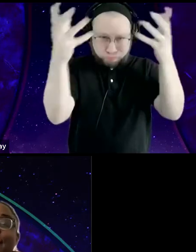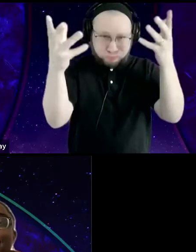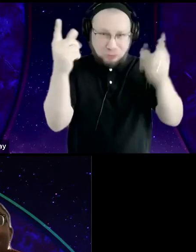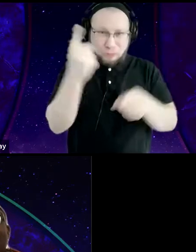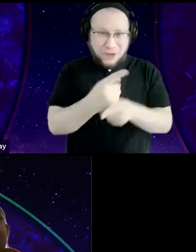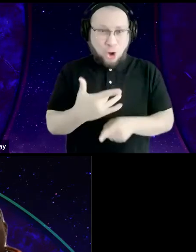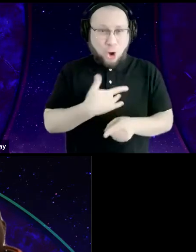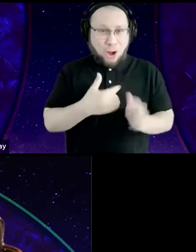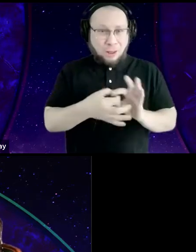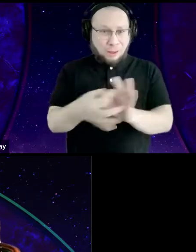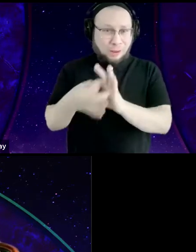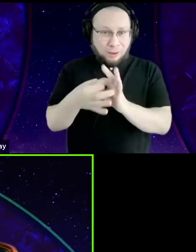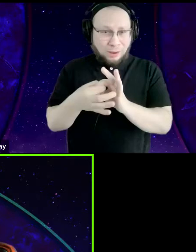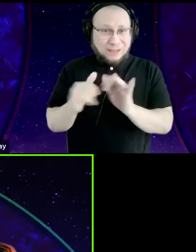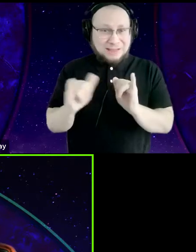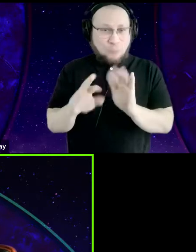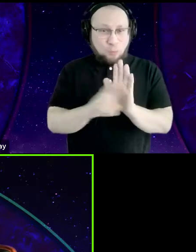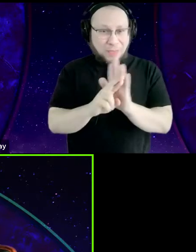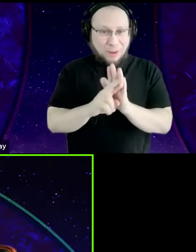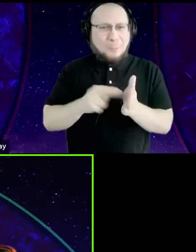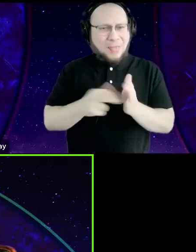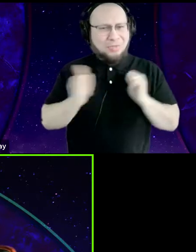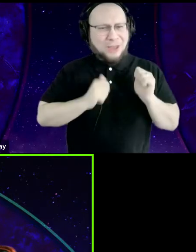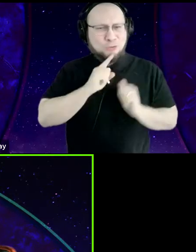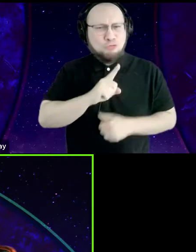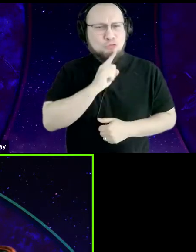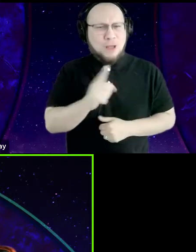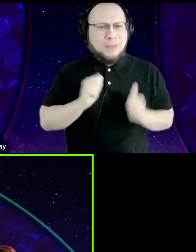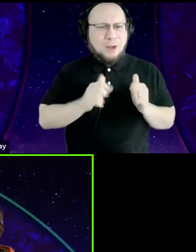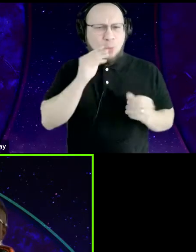that's proof that the theater is real and the theater teaches